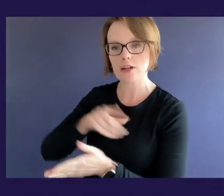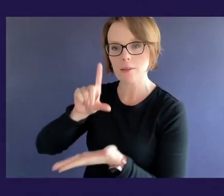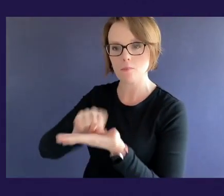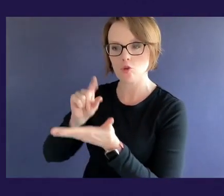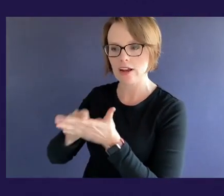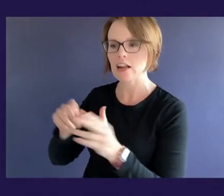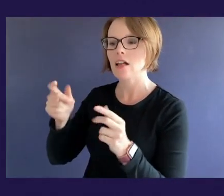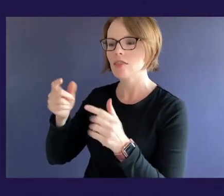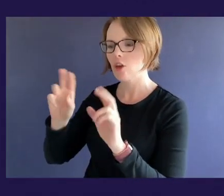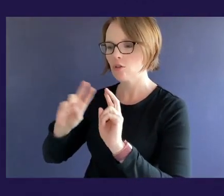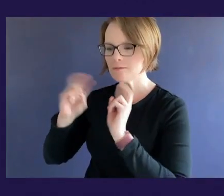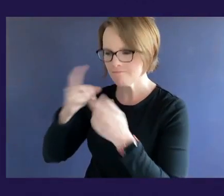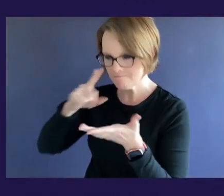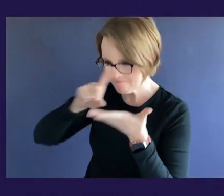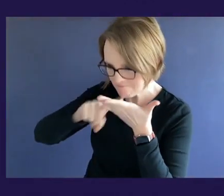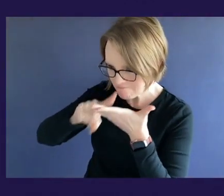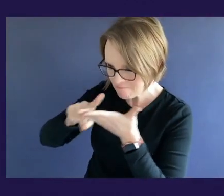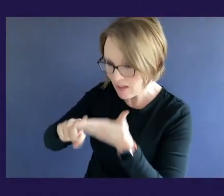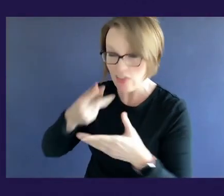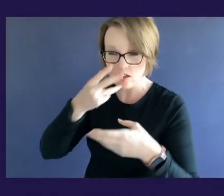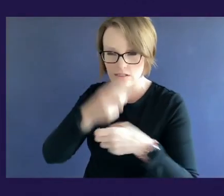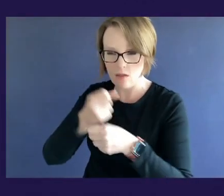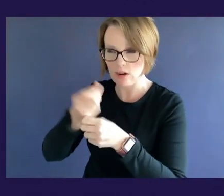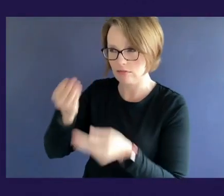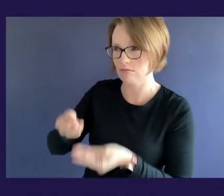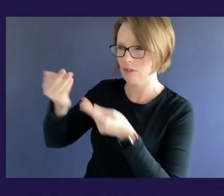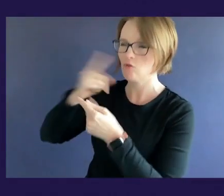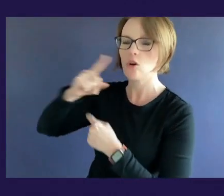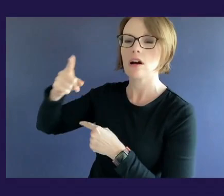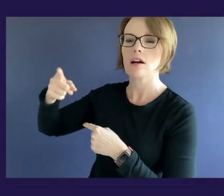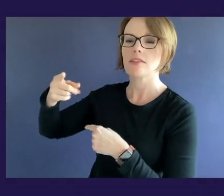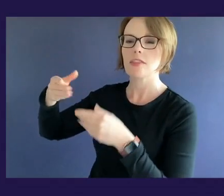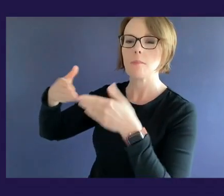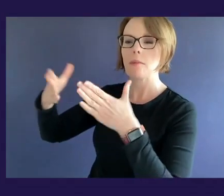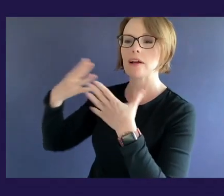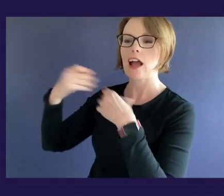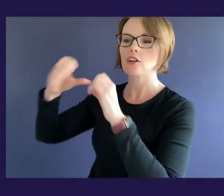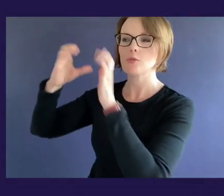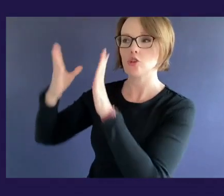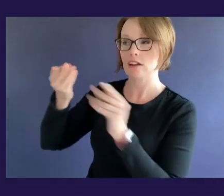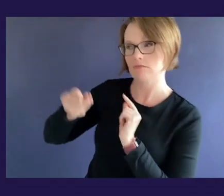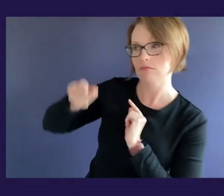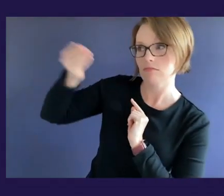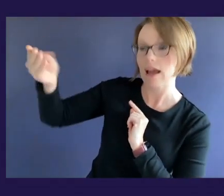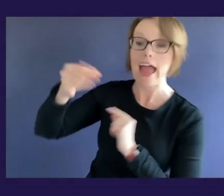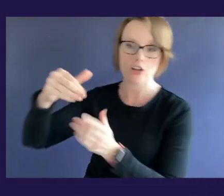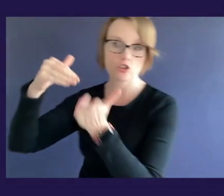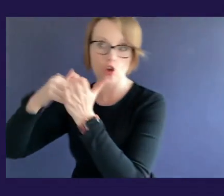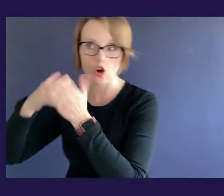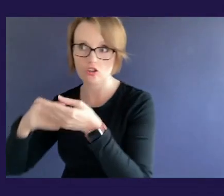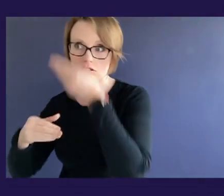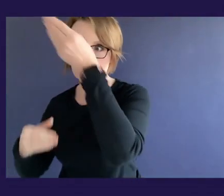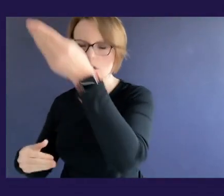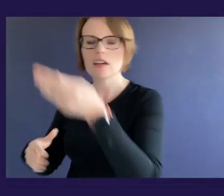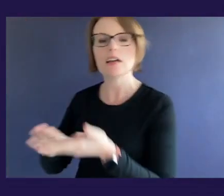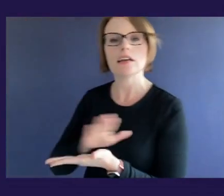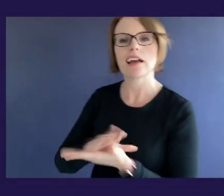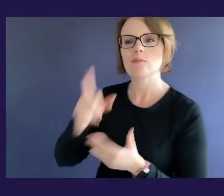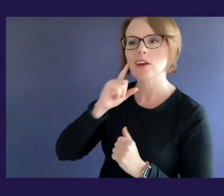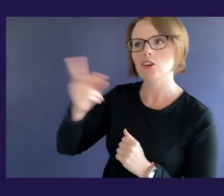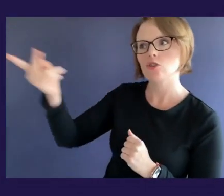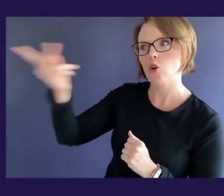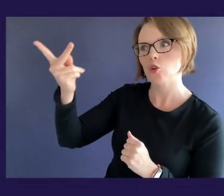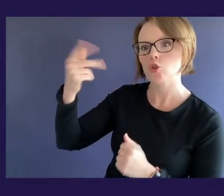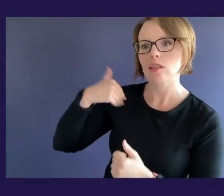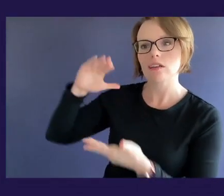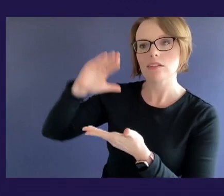those summaries to public health communicators as well as physicians so that they themselves did not have to sift through the massive amount of